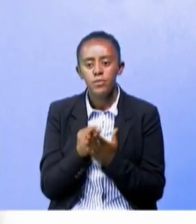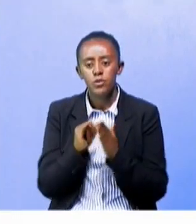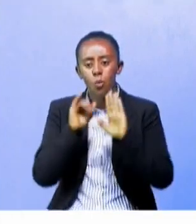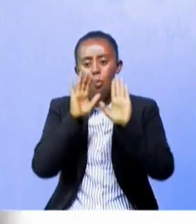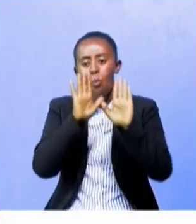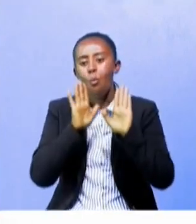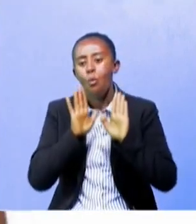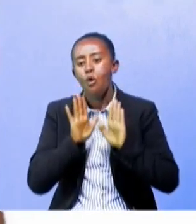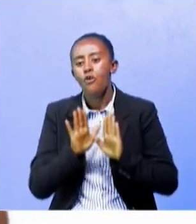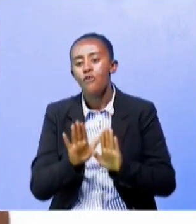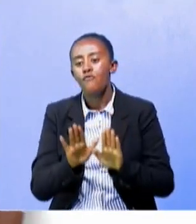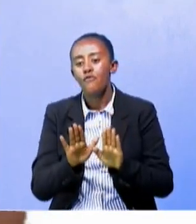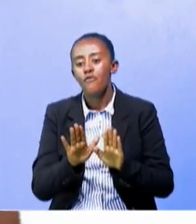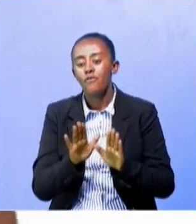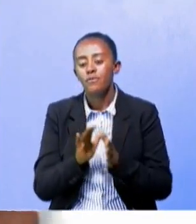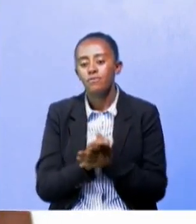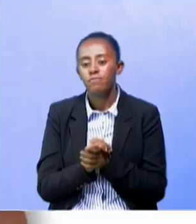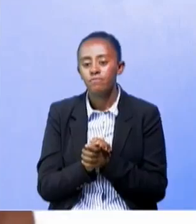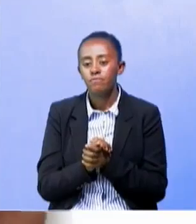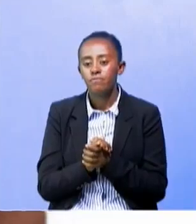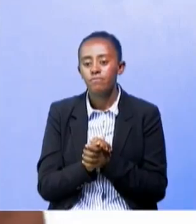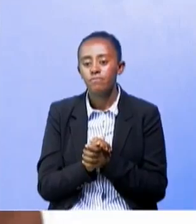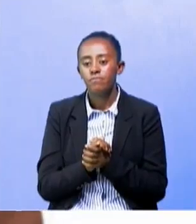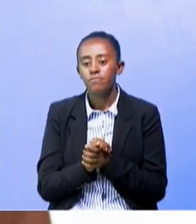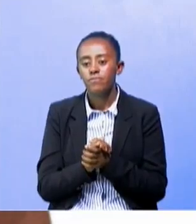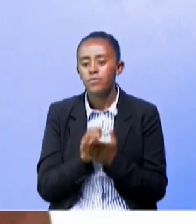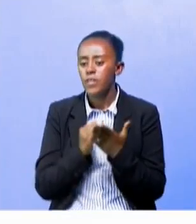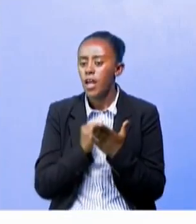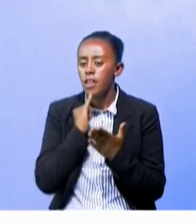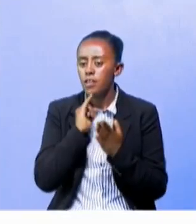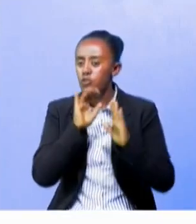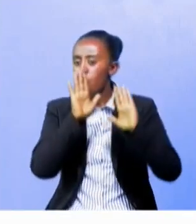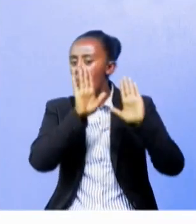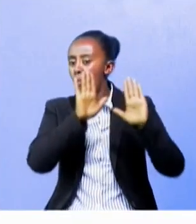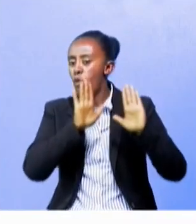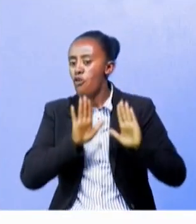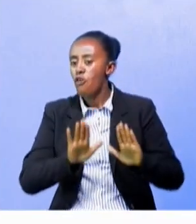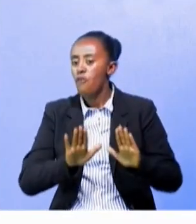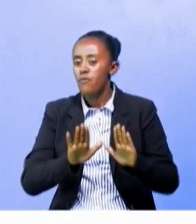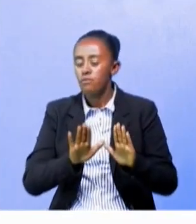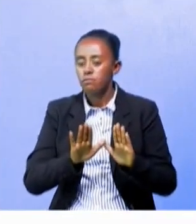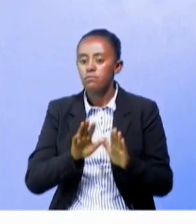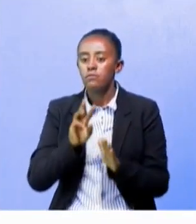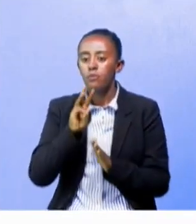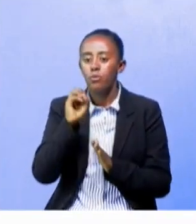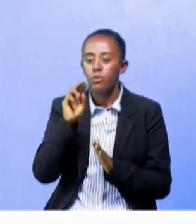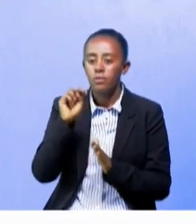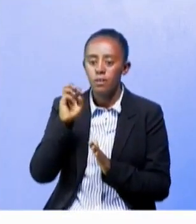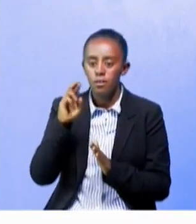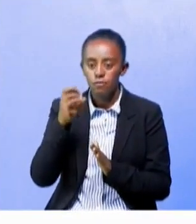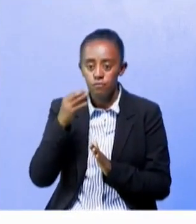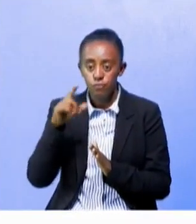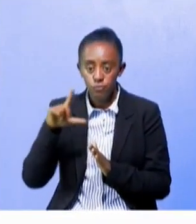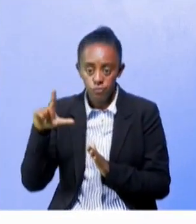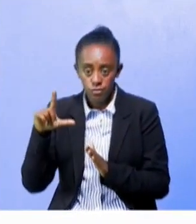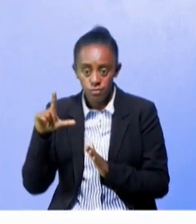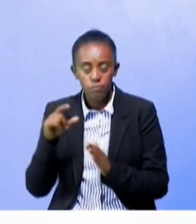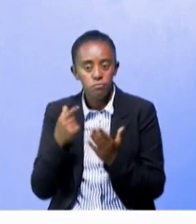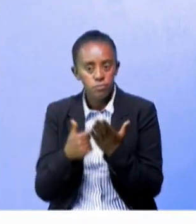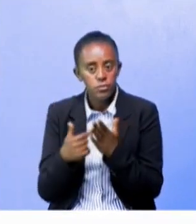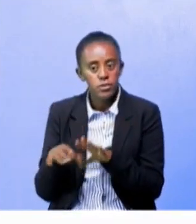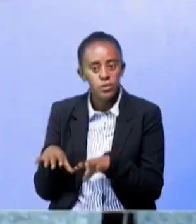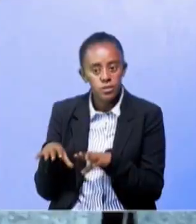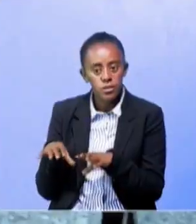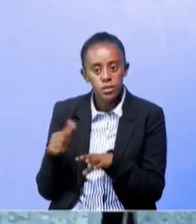wonderful. It is wonderful. Yeah, this is another student